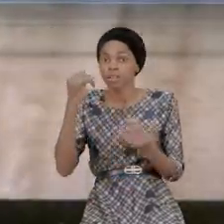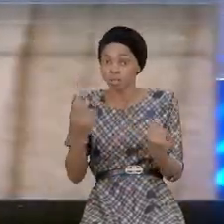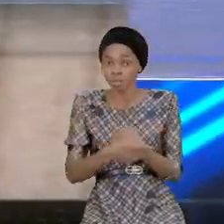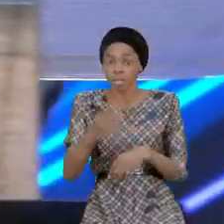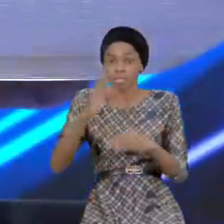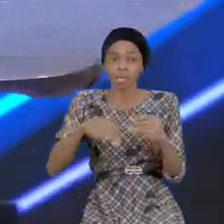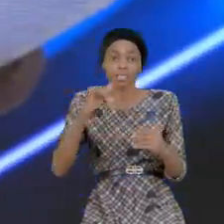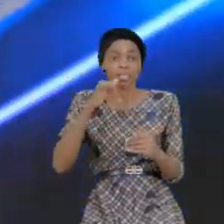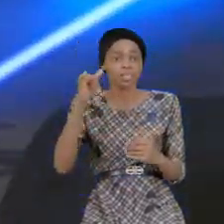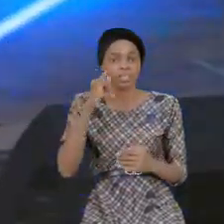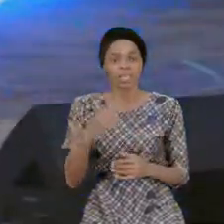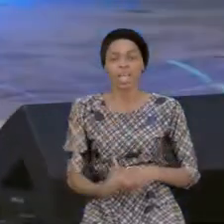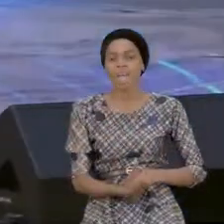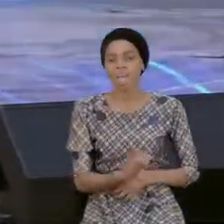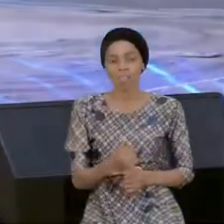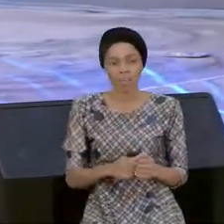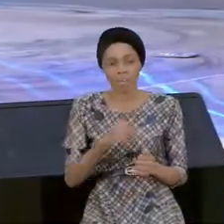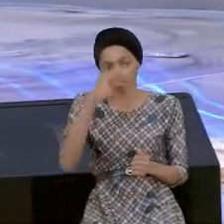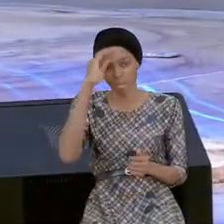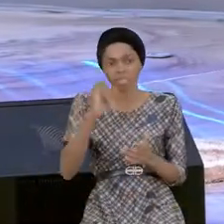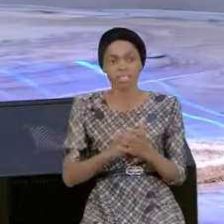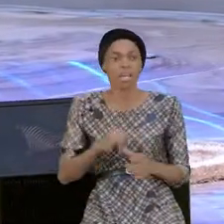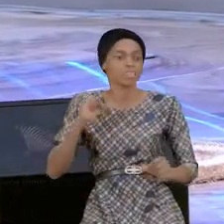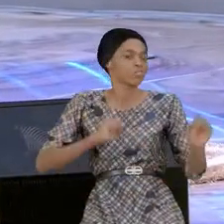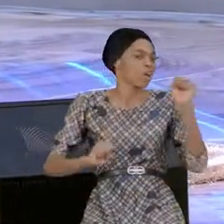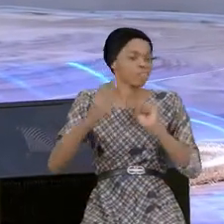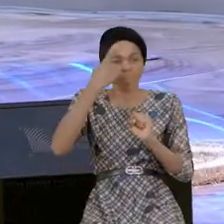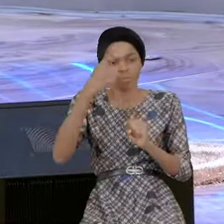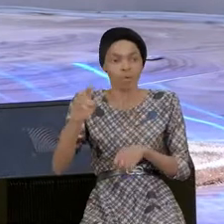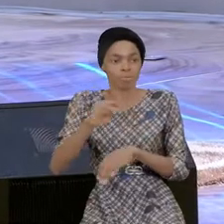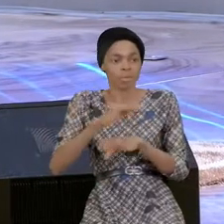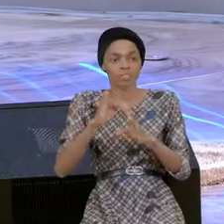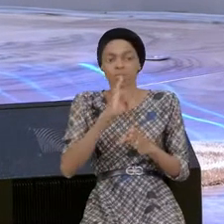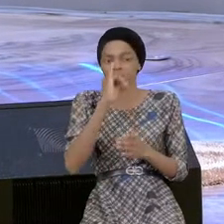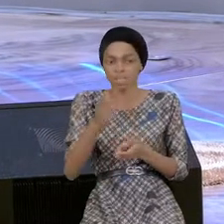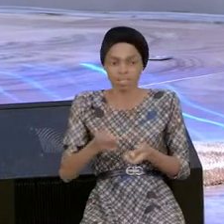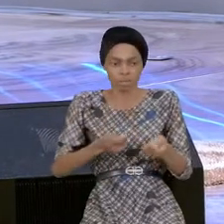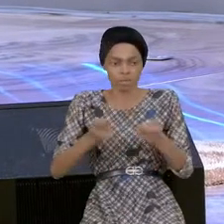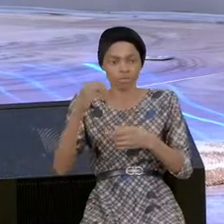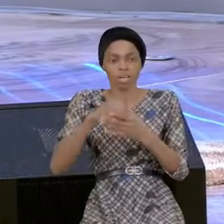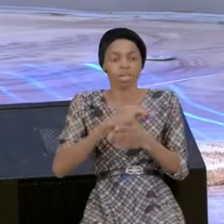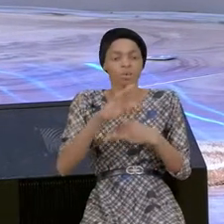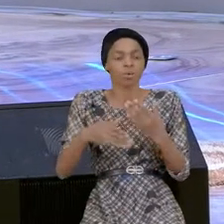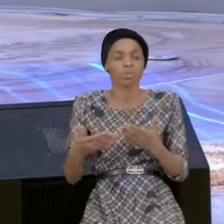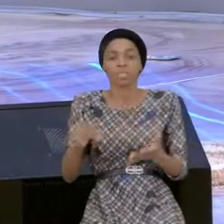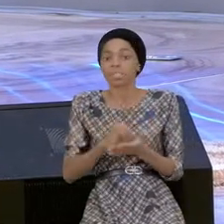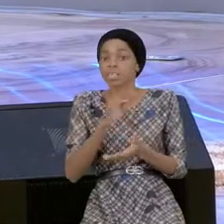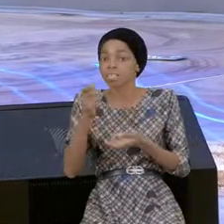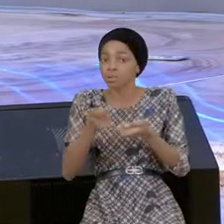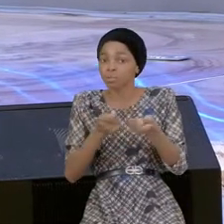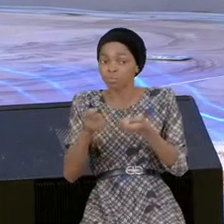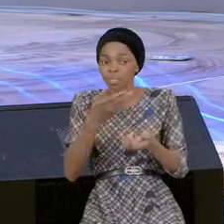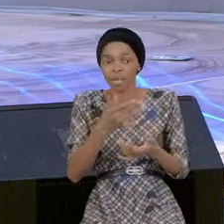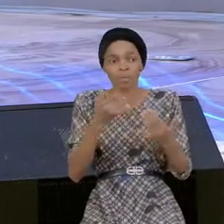every man that striveth for the mastery is temperate in all things. That's the temperance there. Now, they